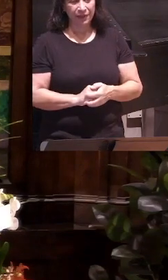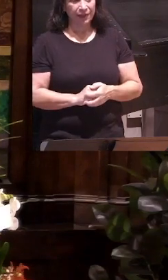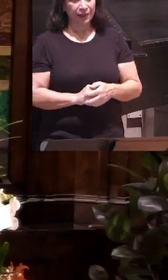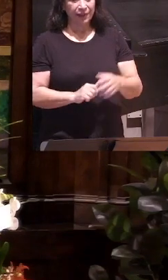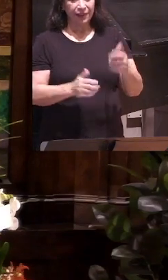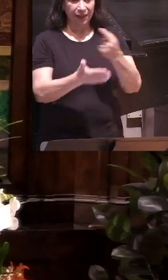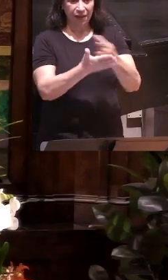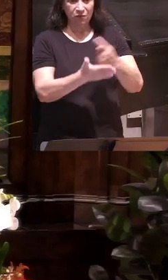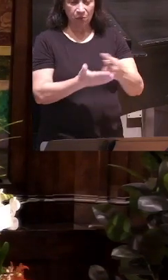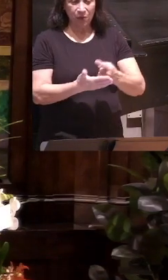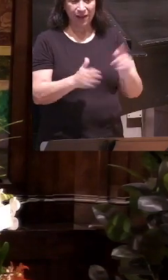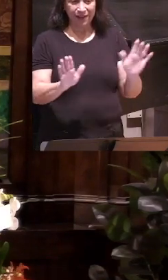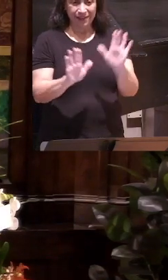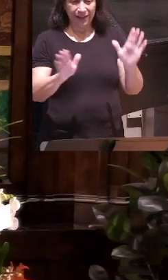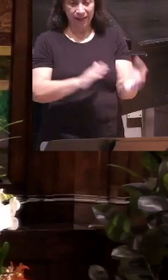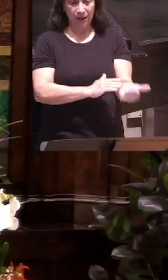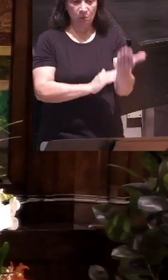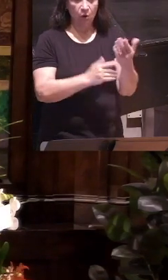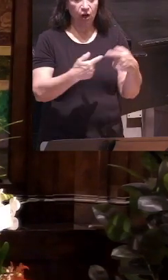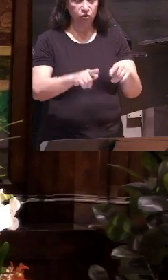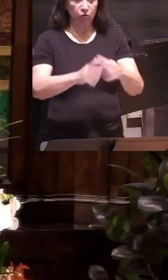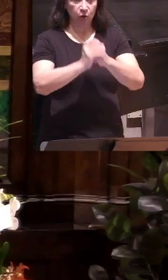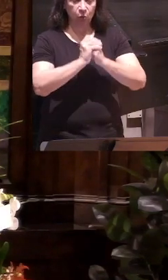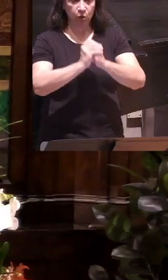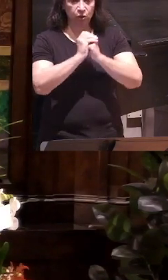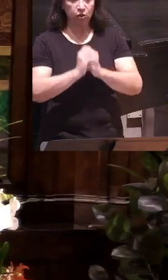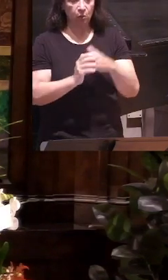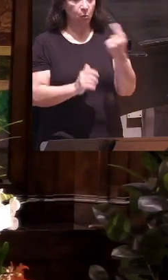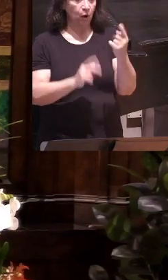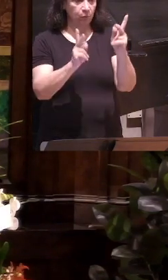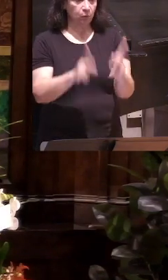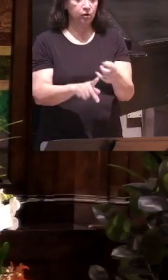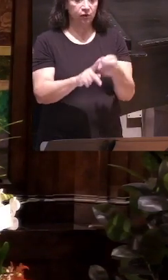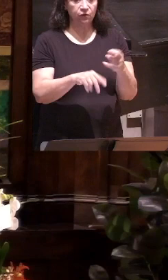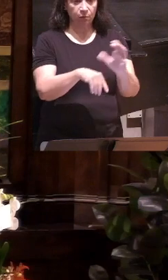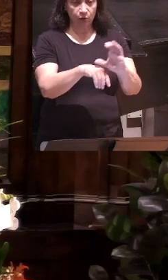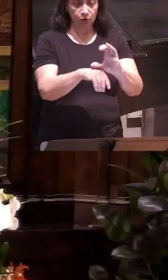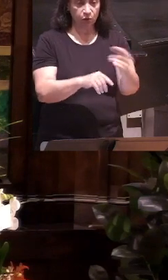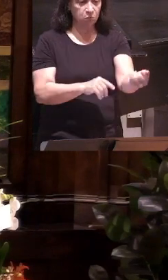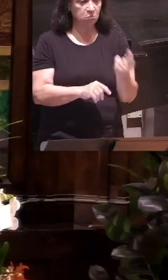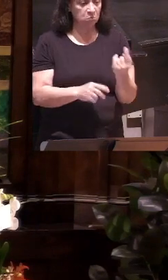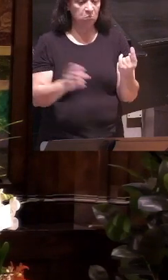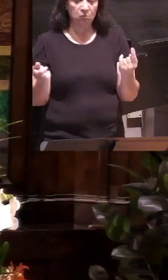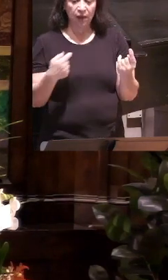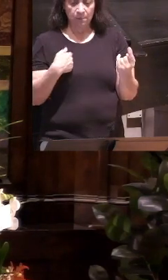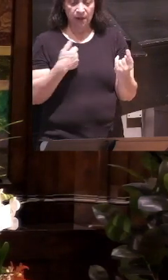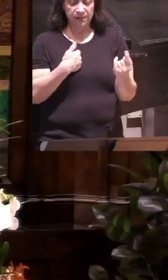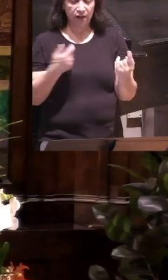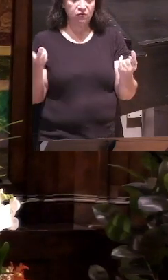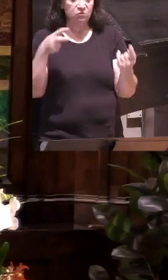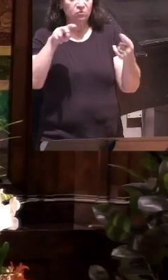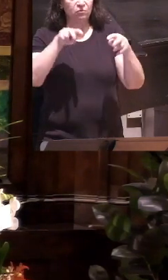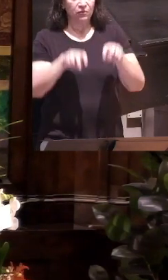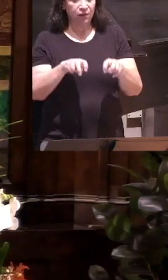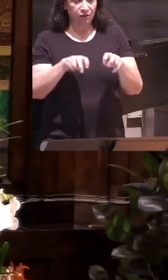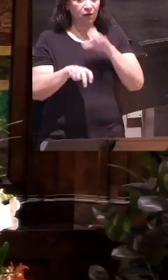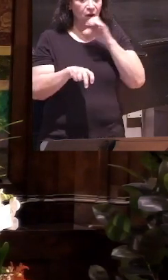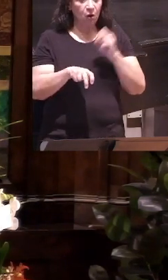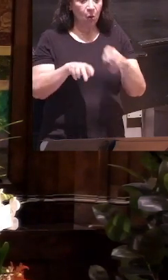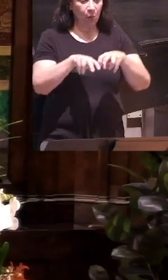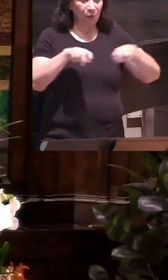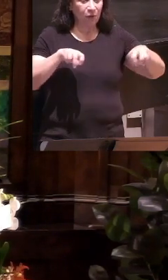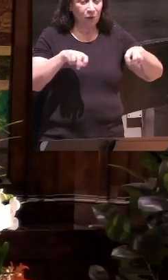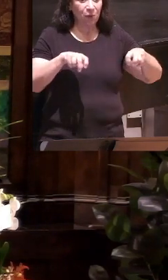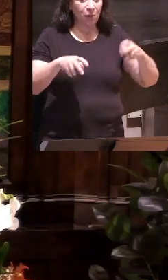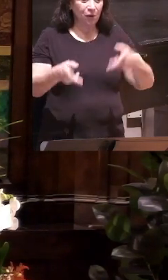Each Sunday morning during worship, a parishioner and I sit down on an old pew, which